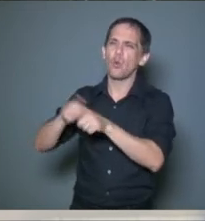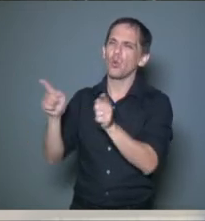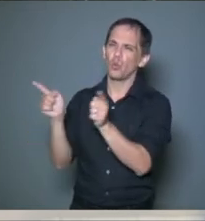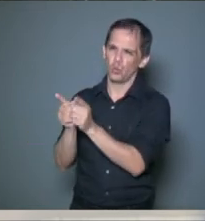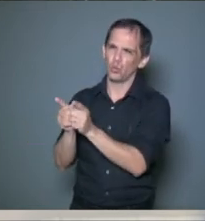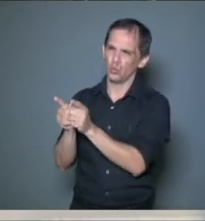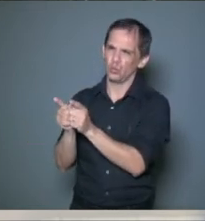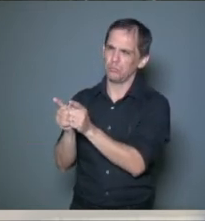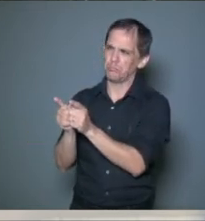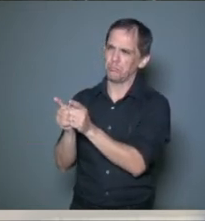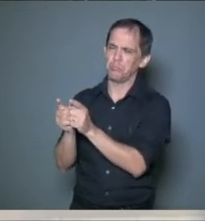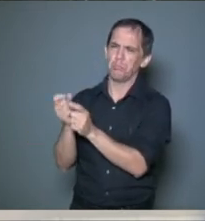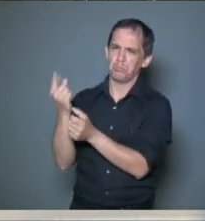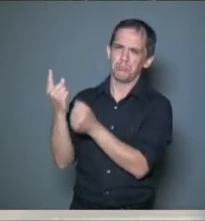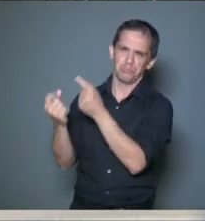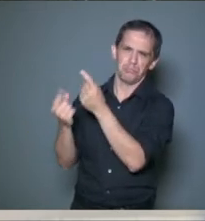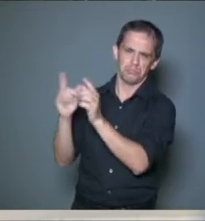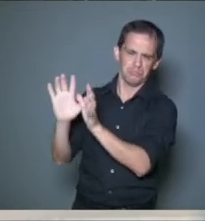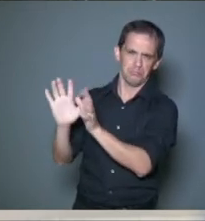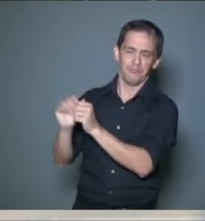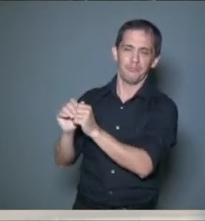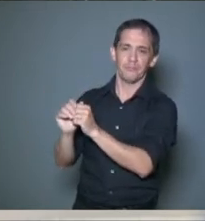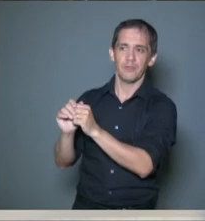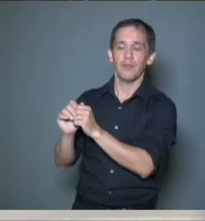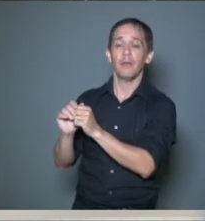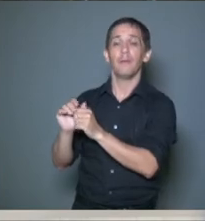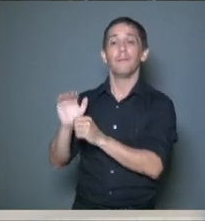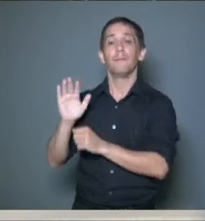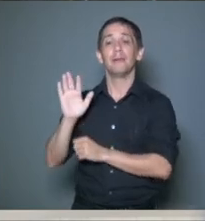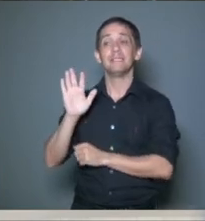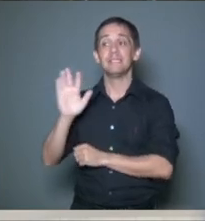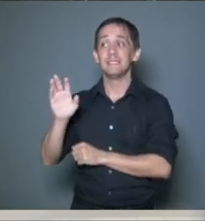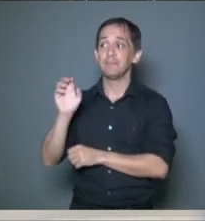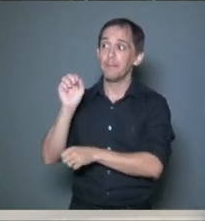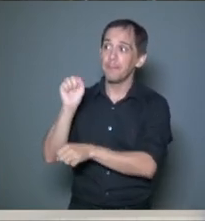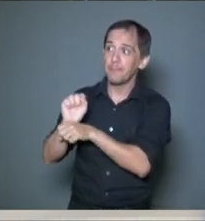The war is a short-term element.